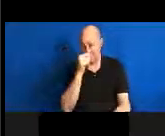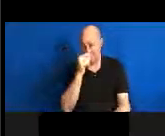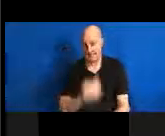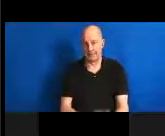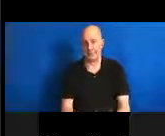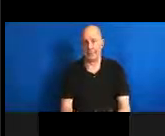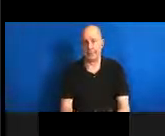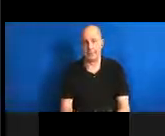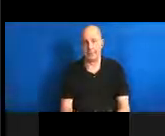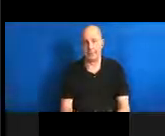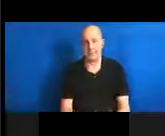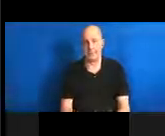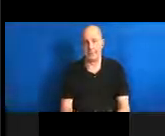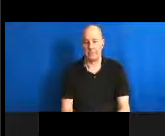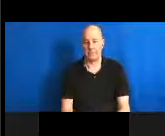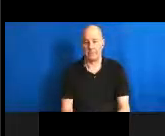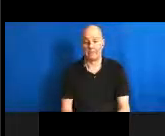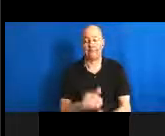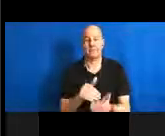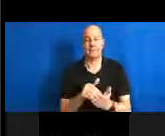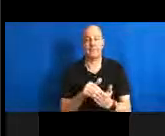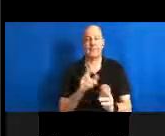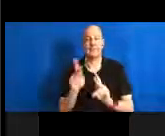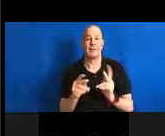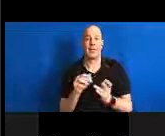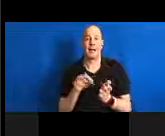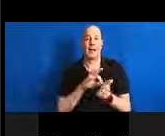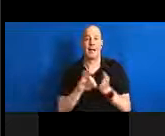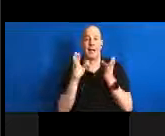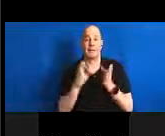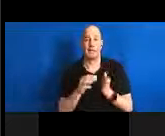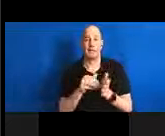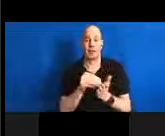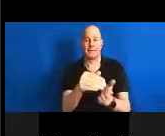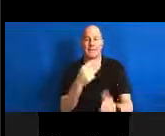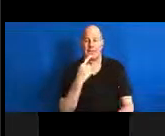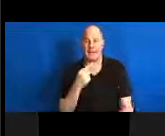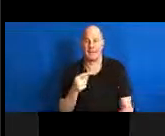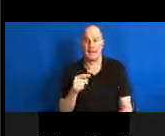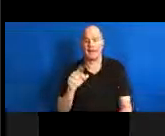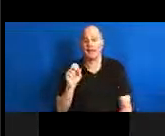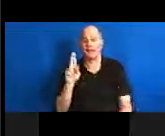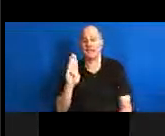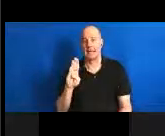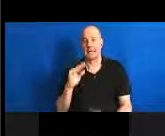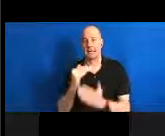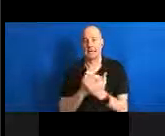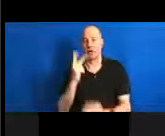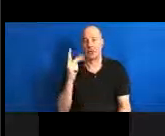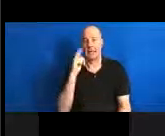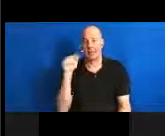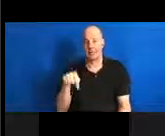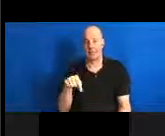But it's been often said by accountants that Subchapter K for this pass-through taxation can be